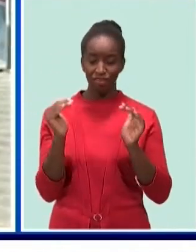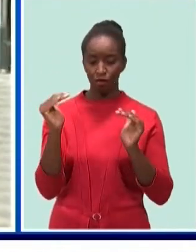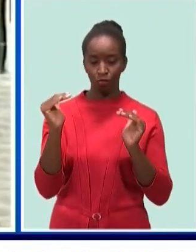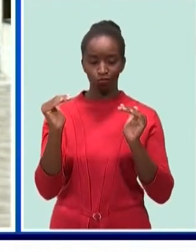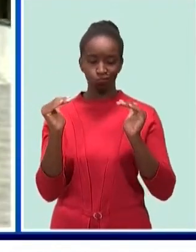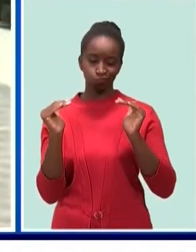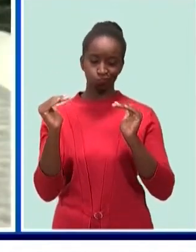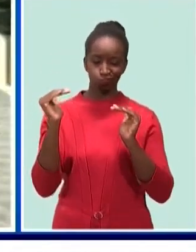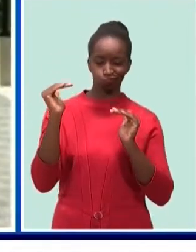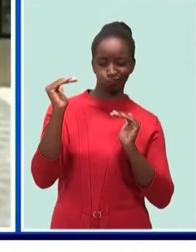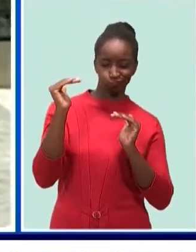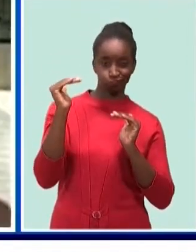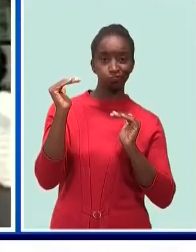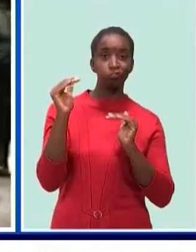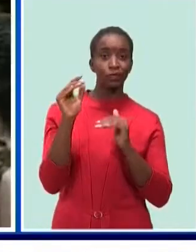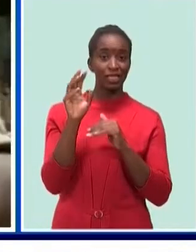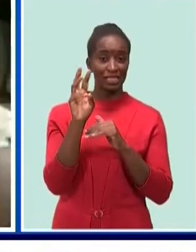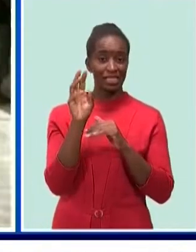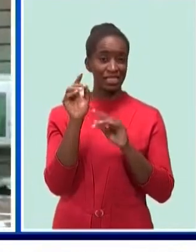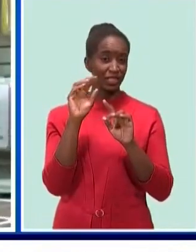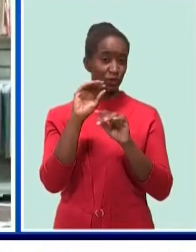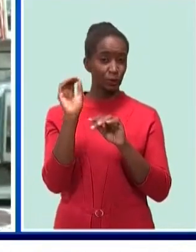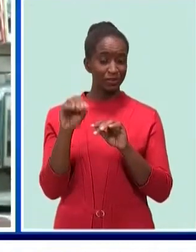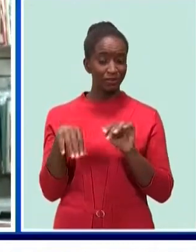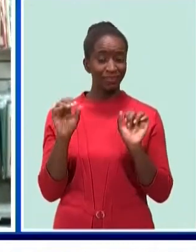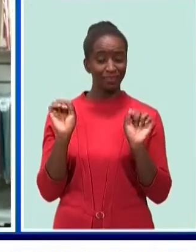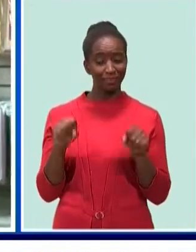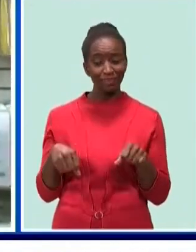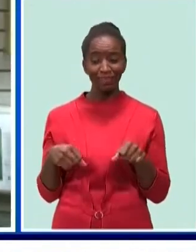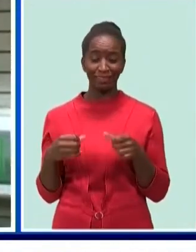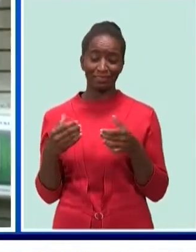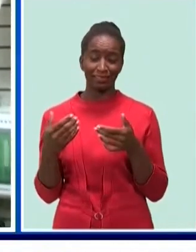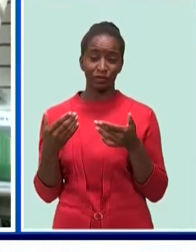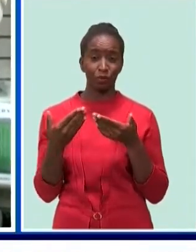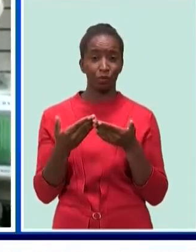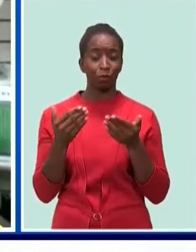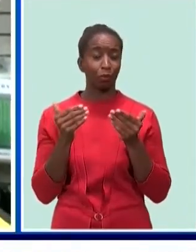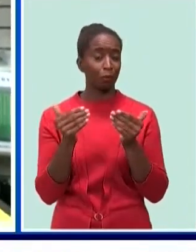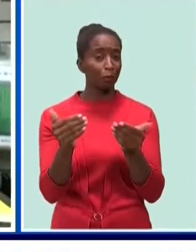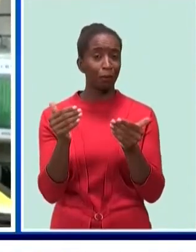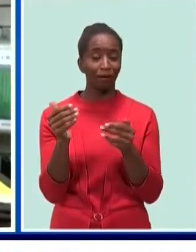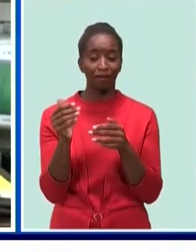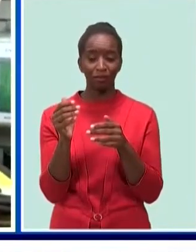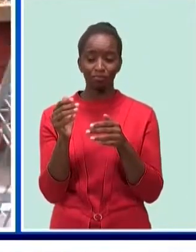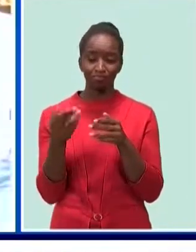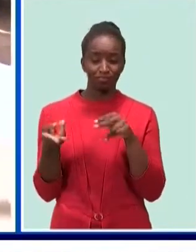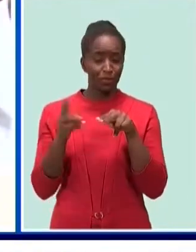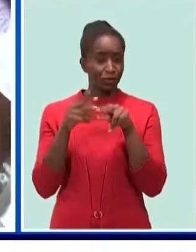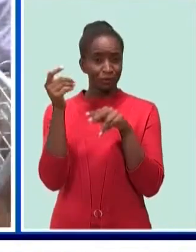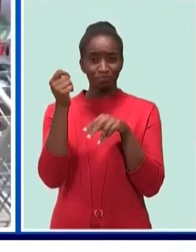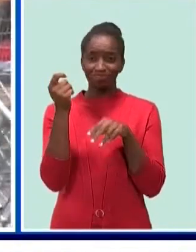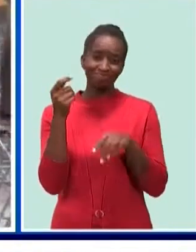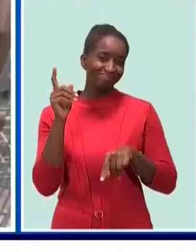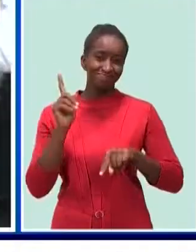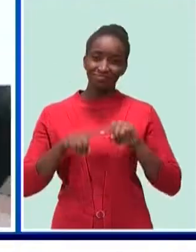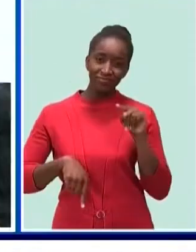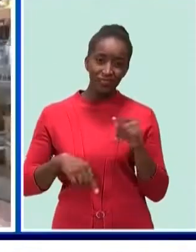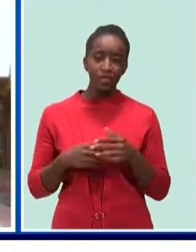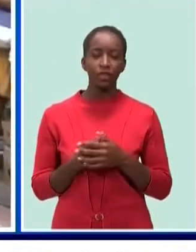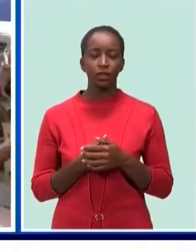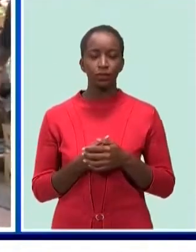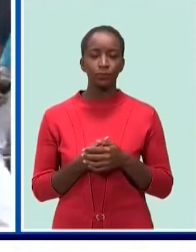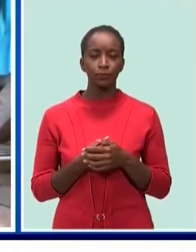must widen the tax net through new tax revenue streams driven by economic growth, and also capture those people who are